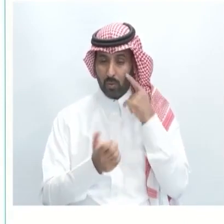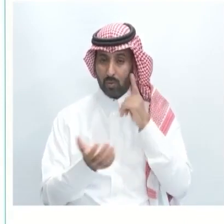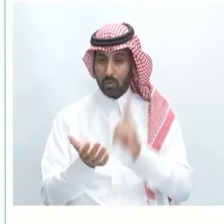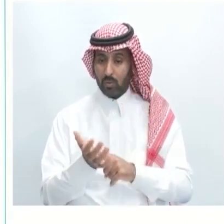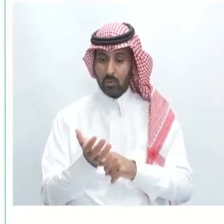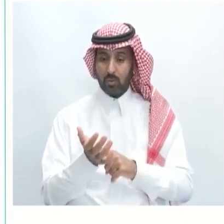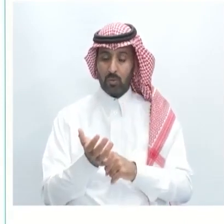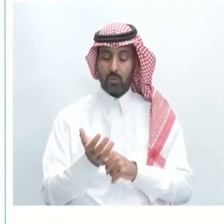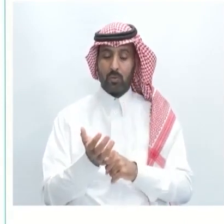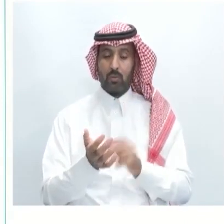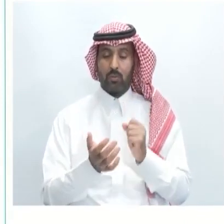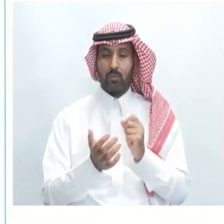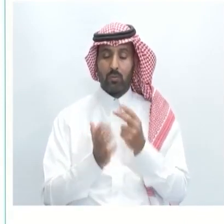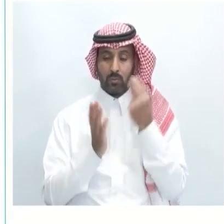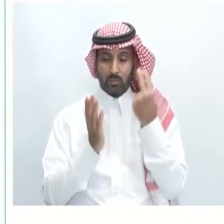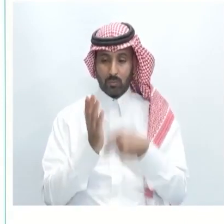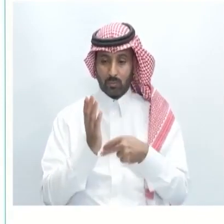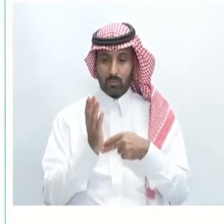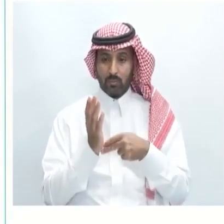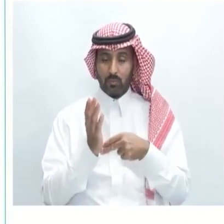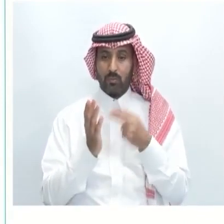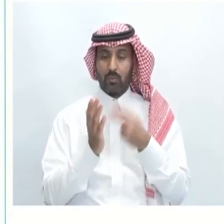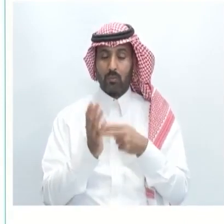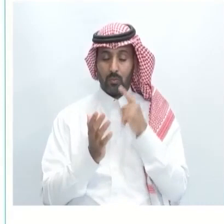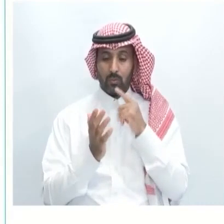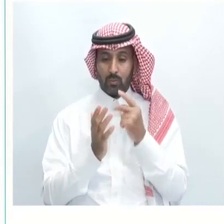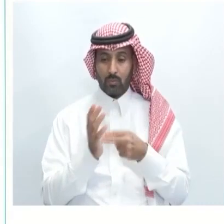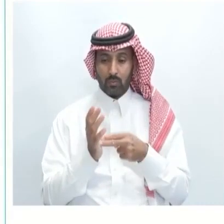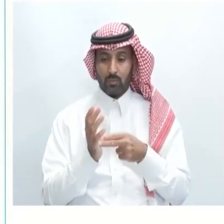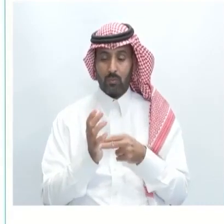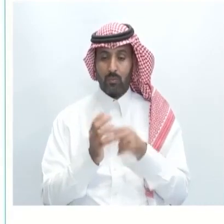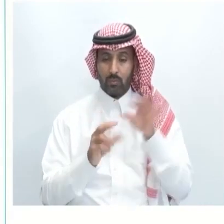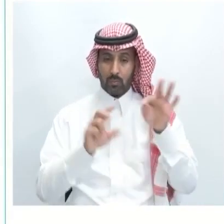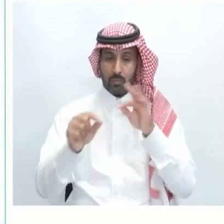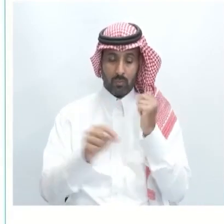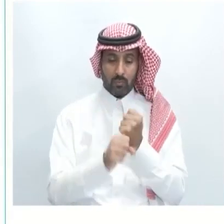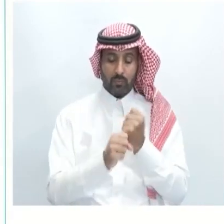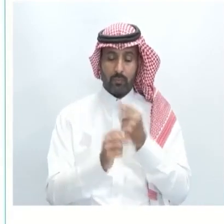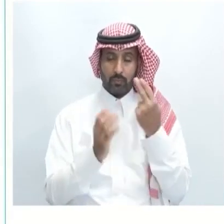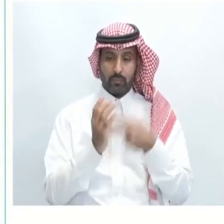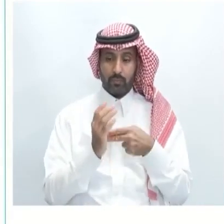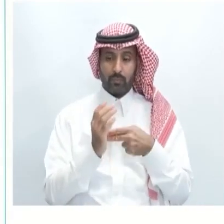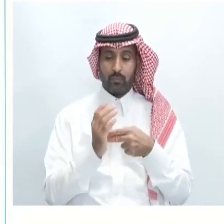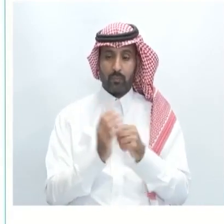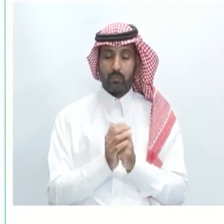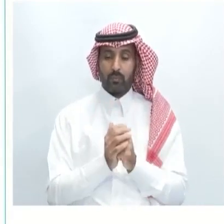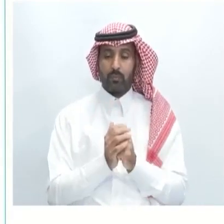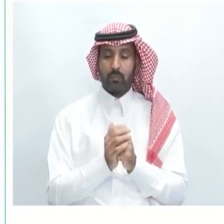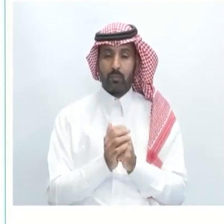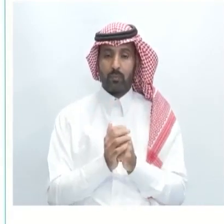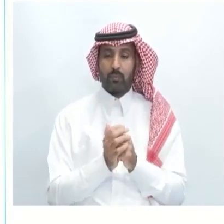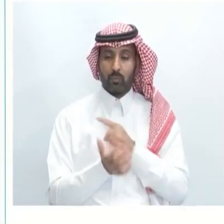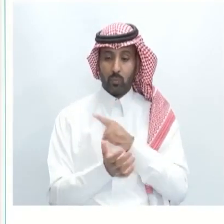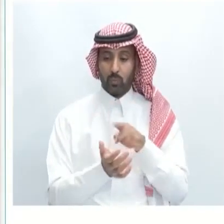decisions, so the CI is stressed here. So again, job selection is one of the most important decisions